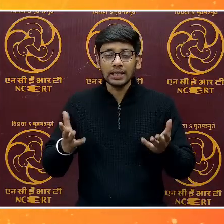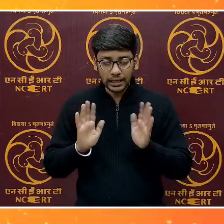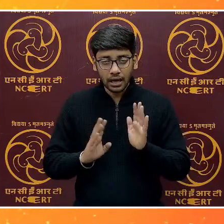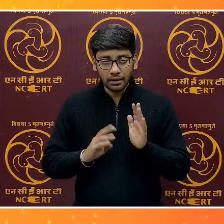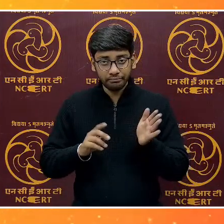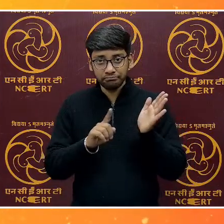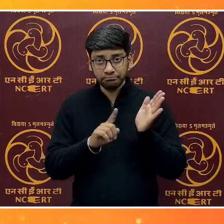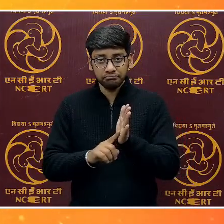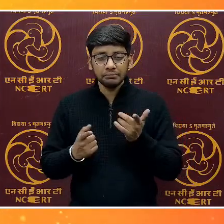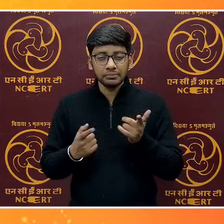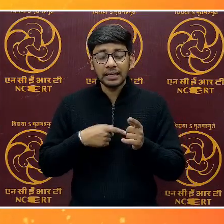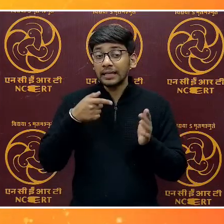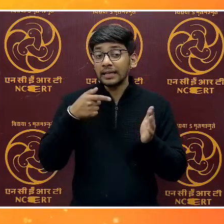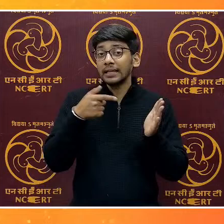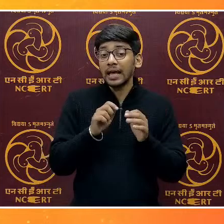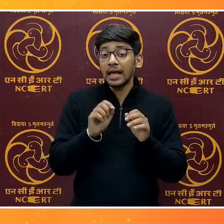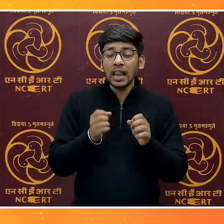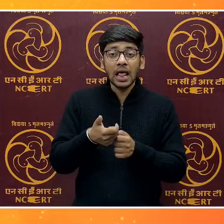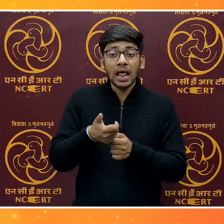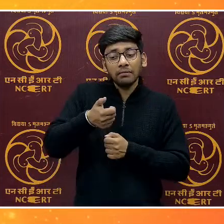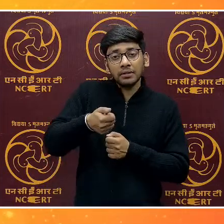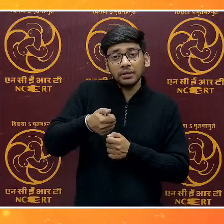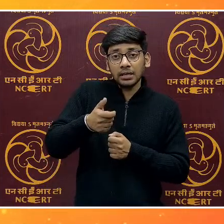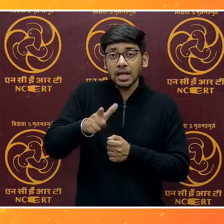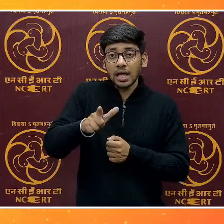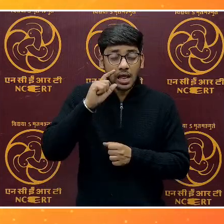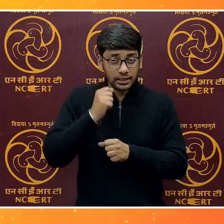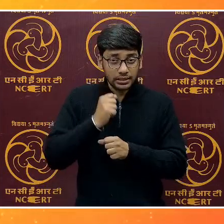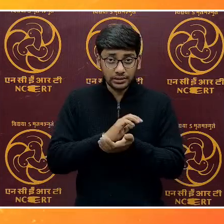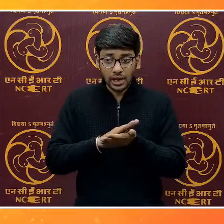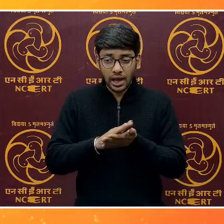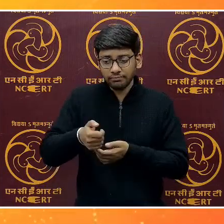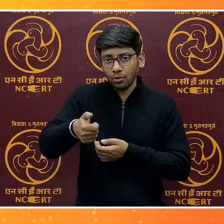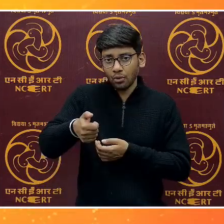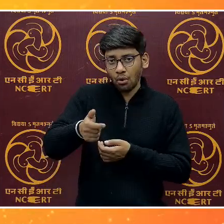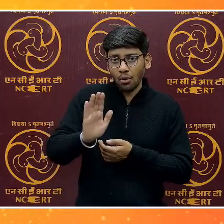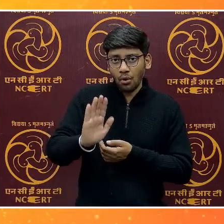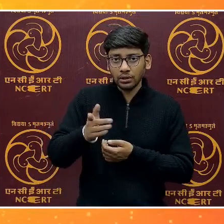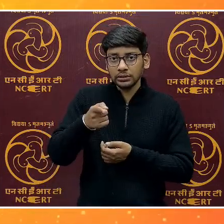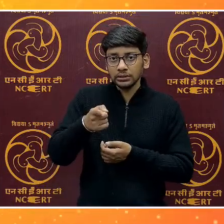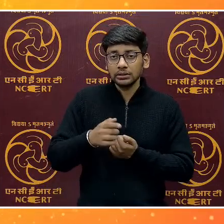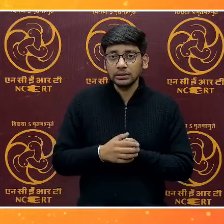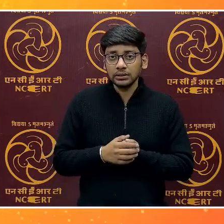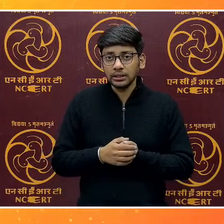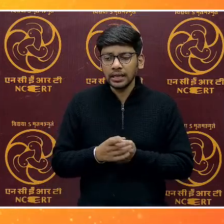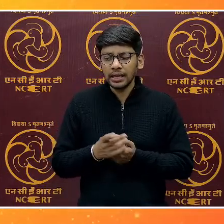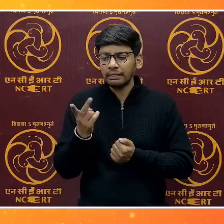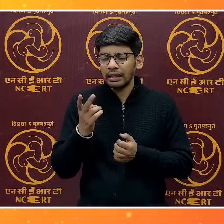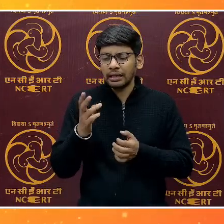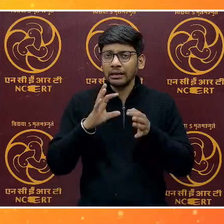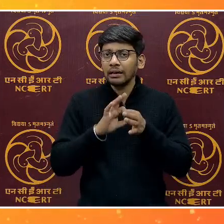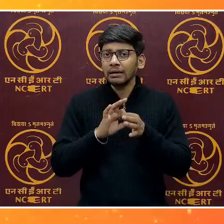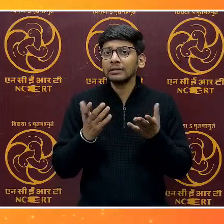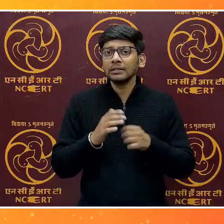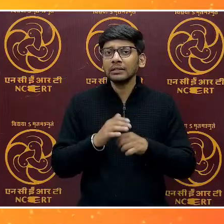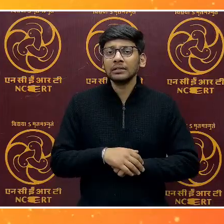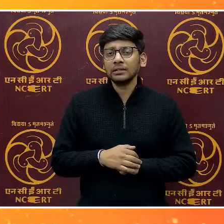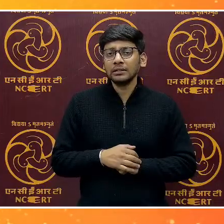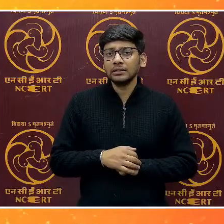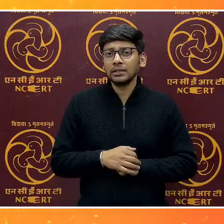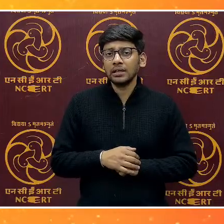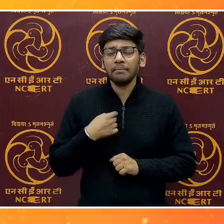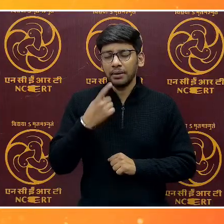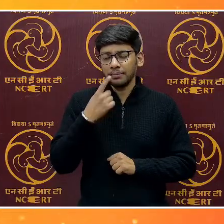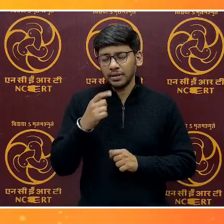viewers, and it is a light. It's a torch actually. Torch. But what is the connection between globe and torch? So, yes, I